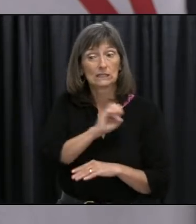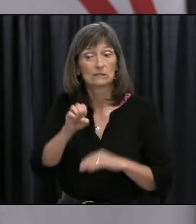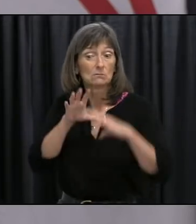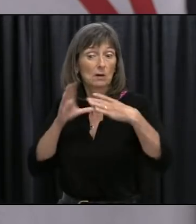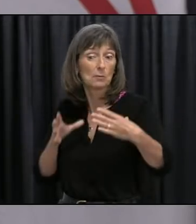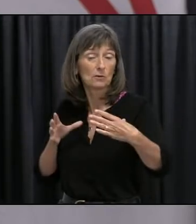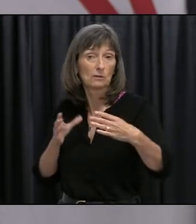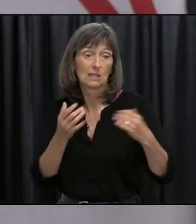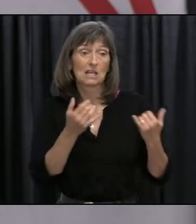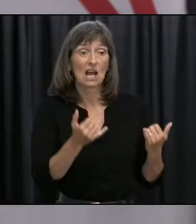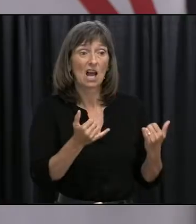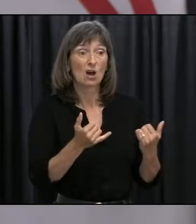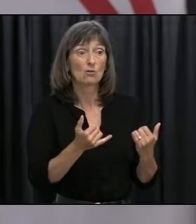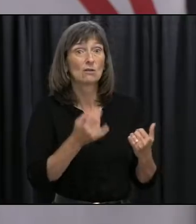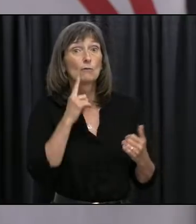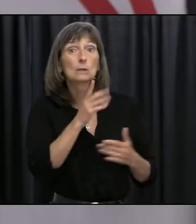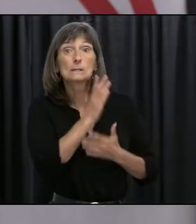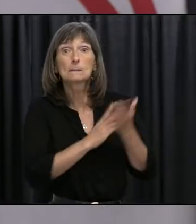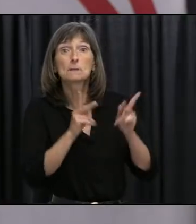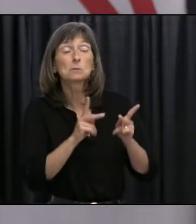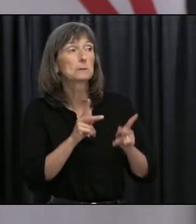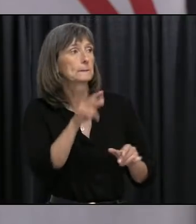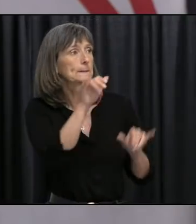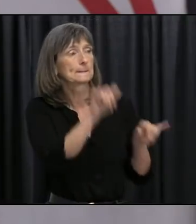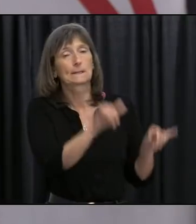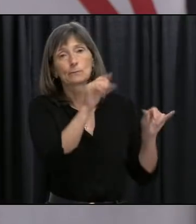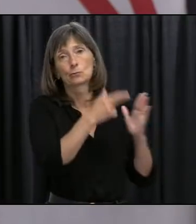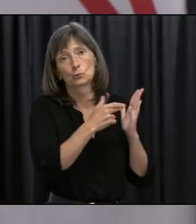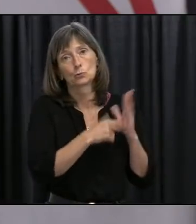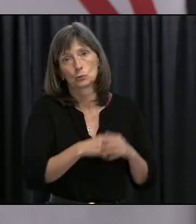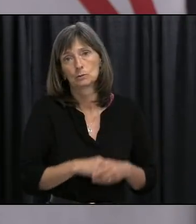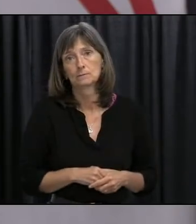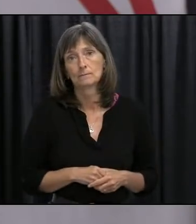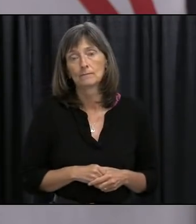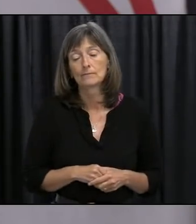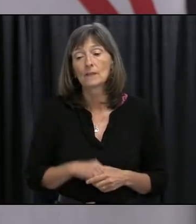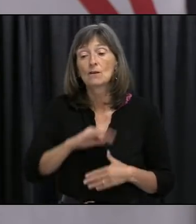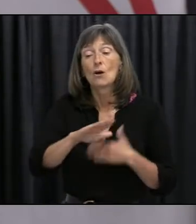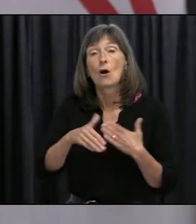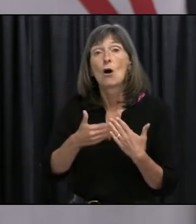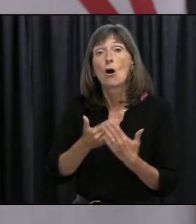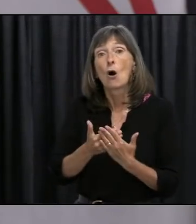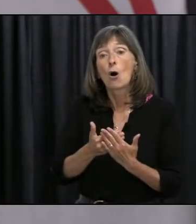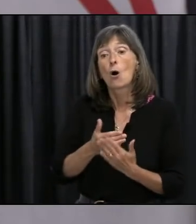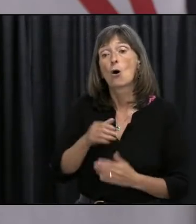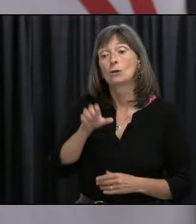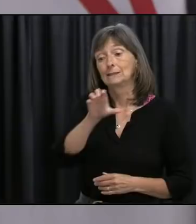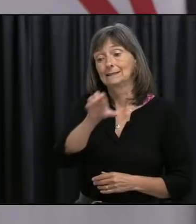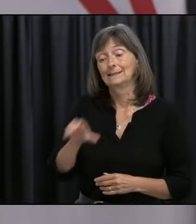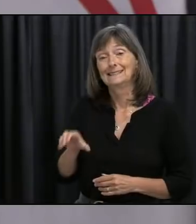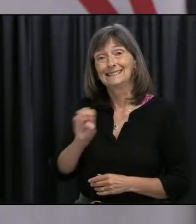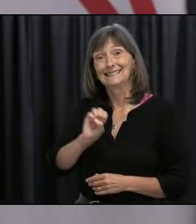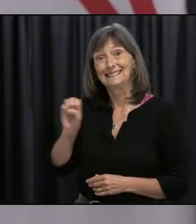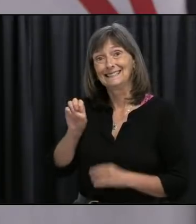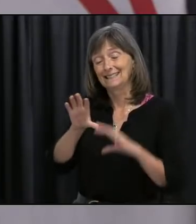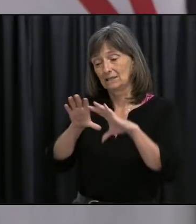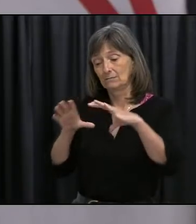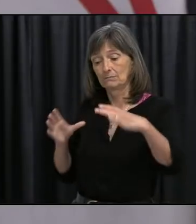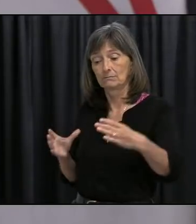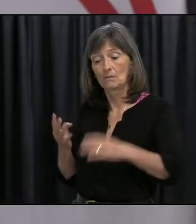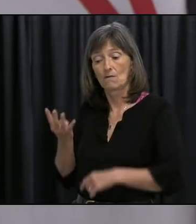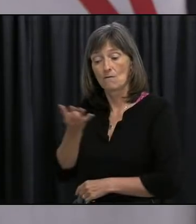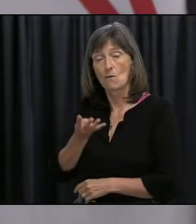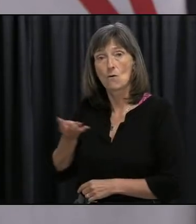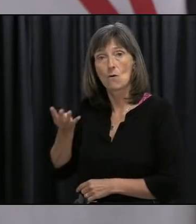and where we are today. And I think the officials within all of the maritime provinces in New Brunswick, Nova Scotia, and PEI will